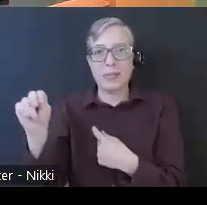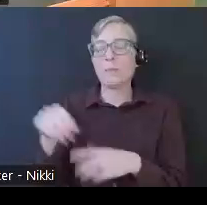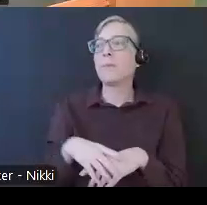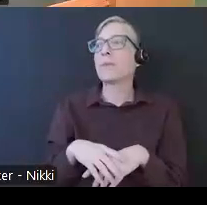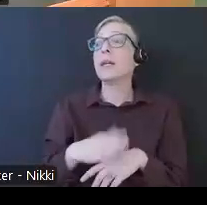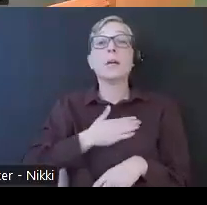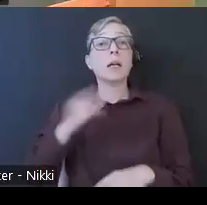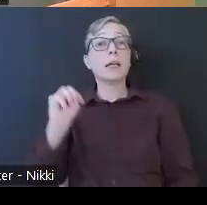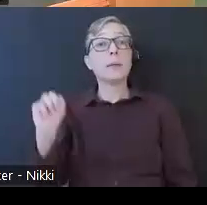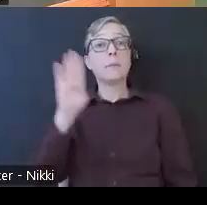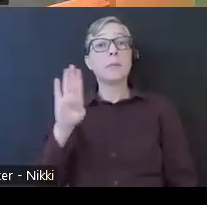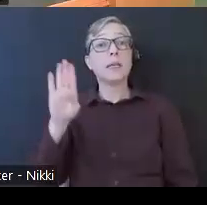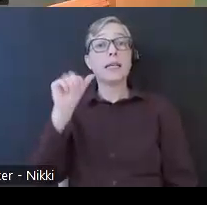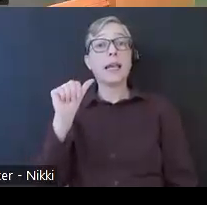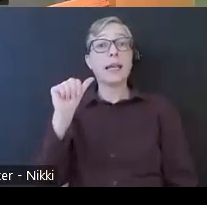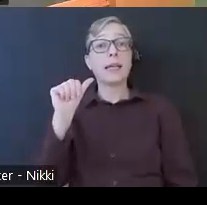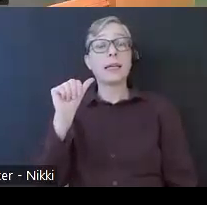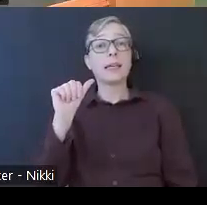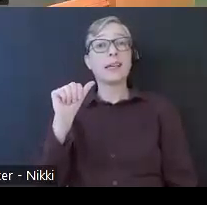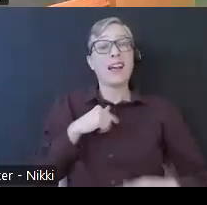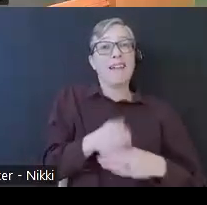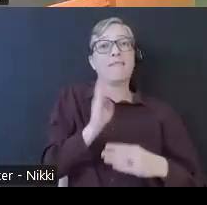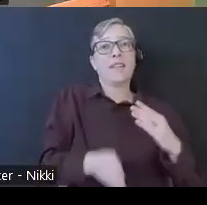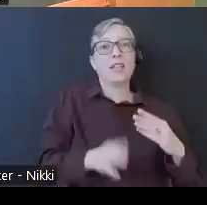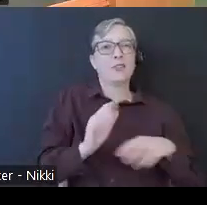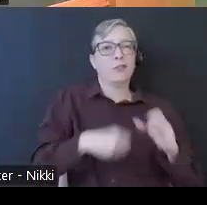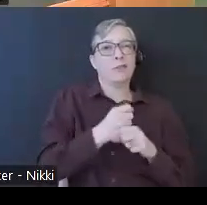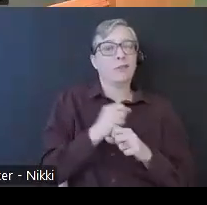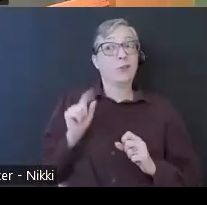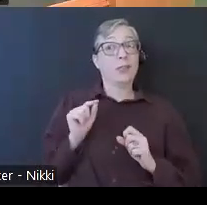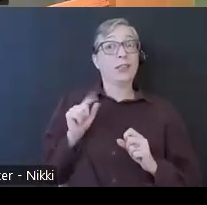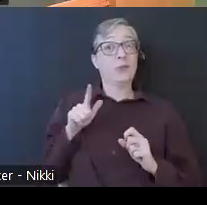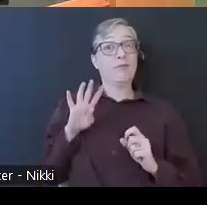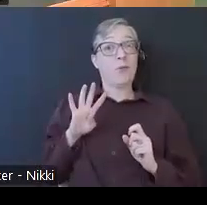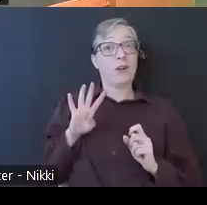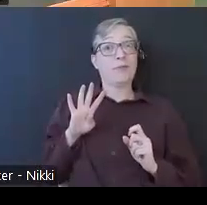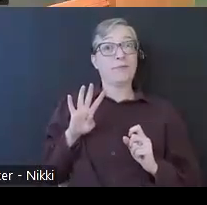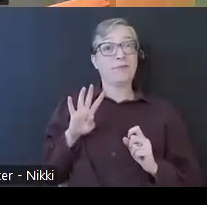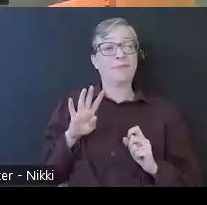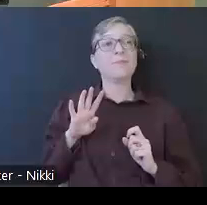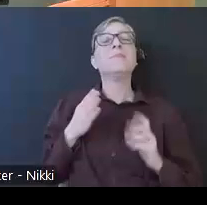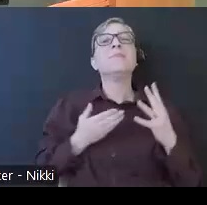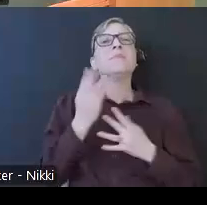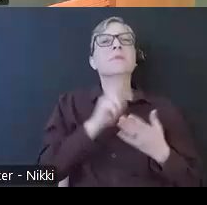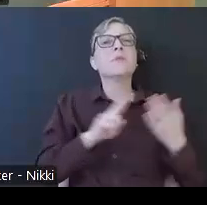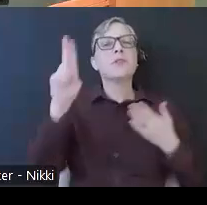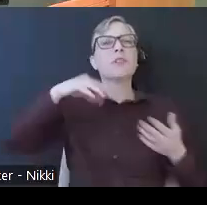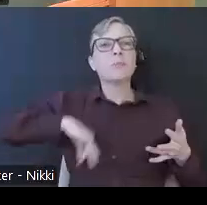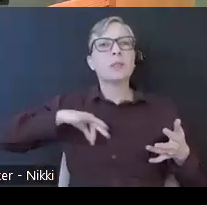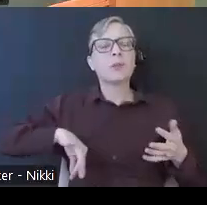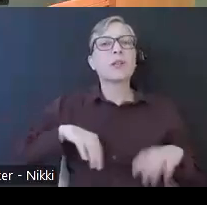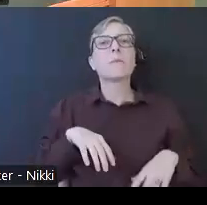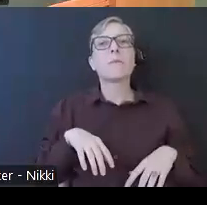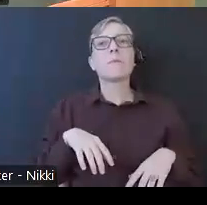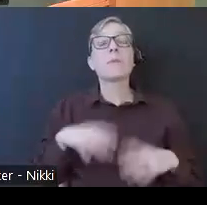just in December 2024. I did it at the University of Pittsburgh, a healthcare MBA. And the reason for doing it is because I wanted to look at another approach